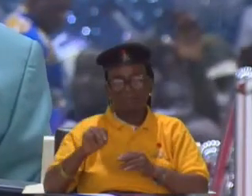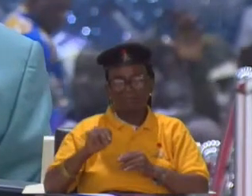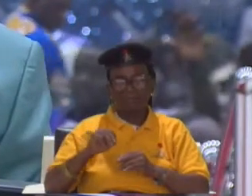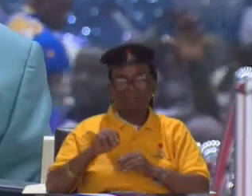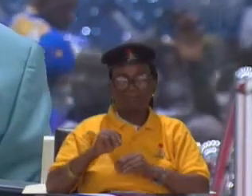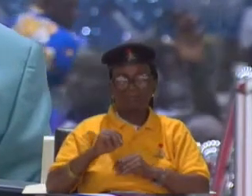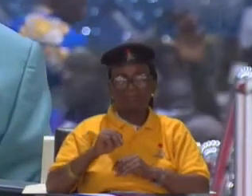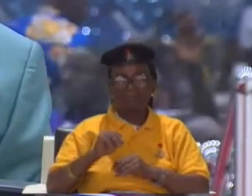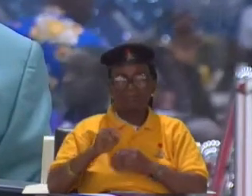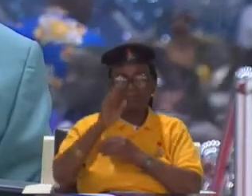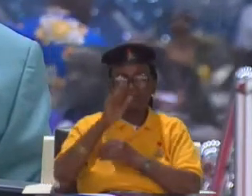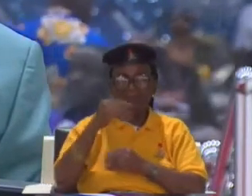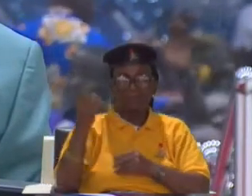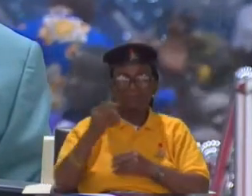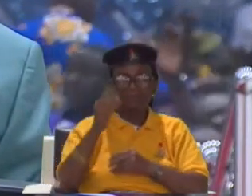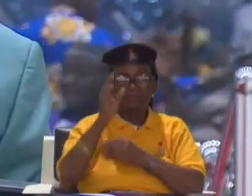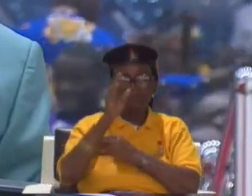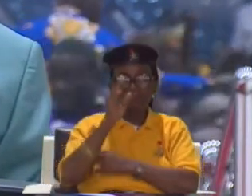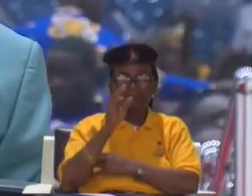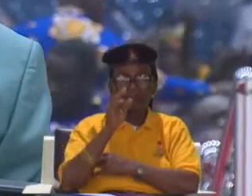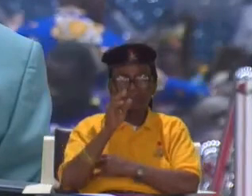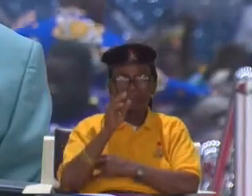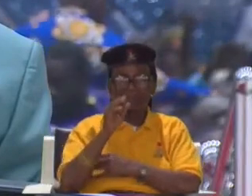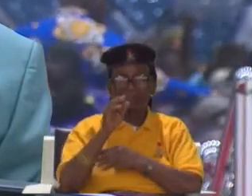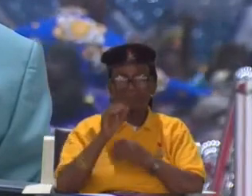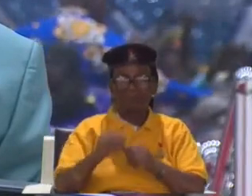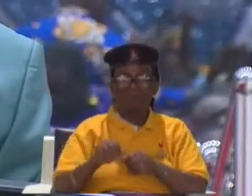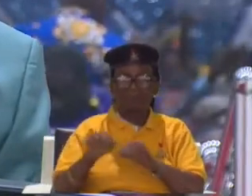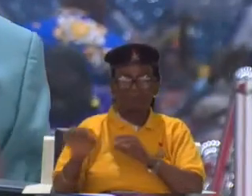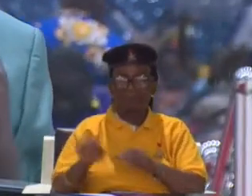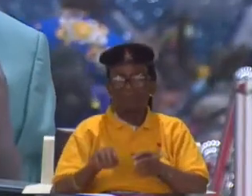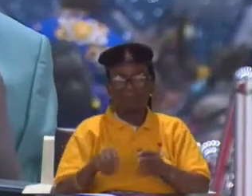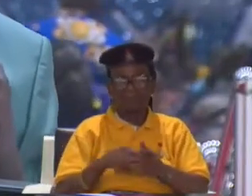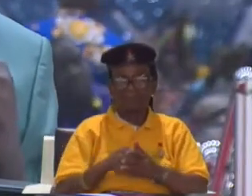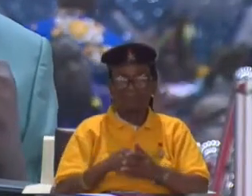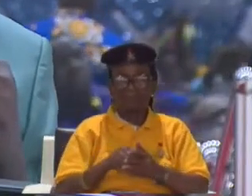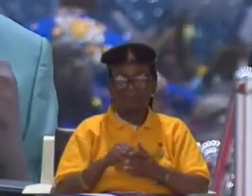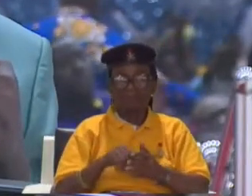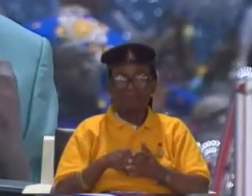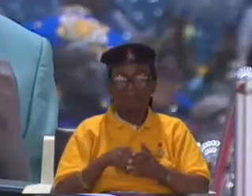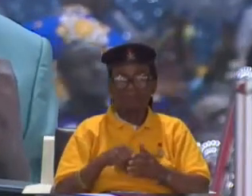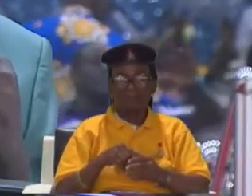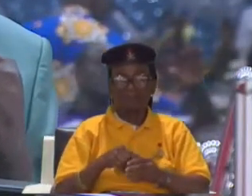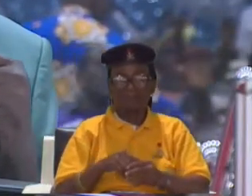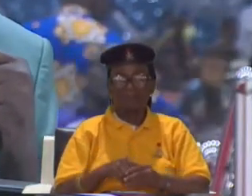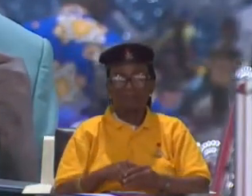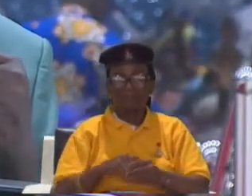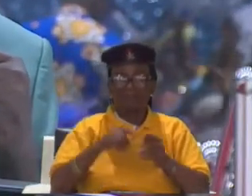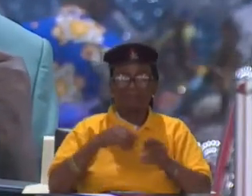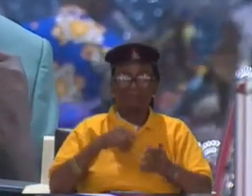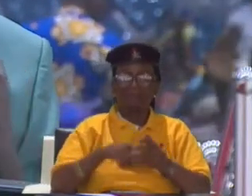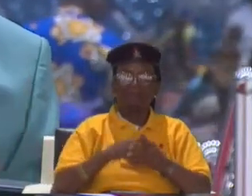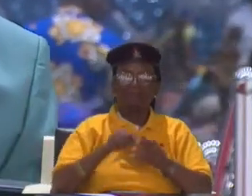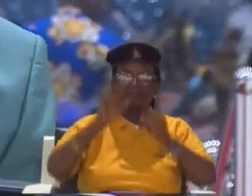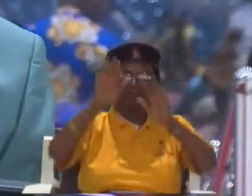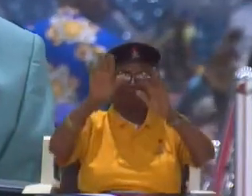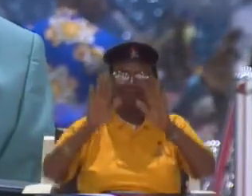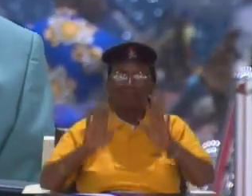Only God can do this. This is a miracle that cannot be faked.